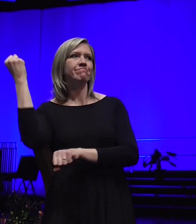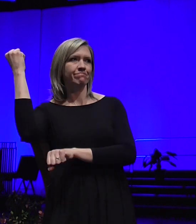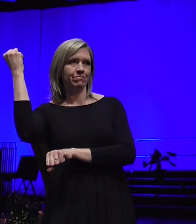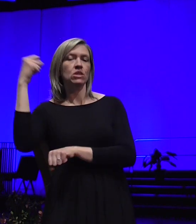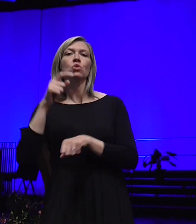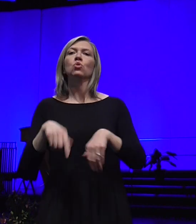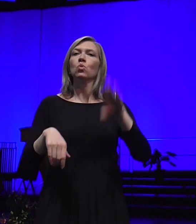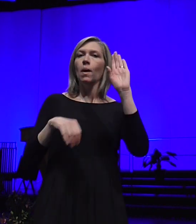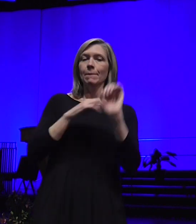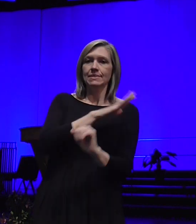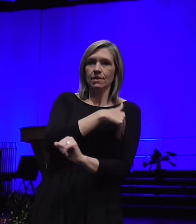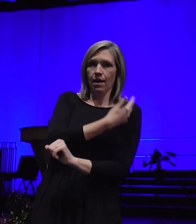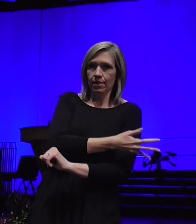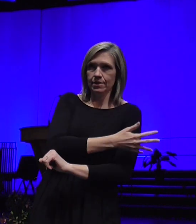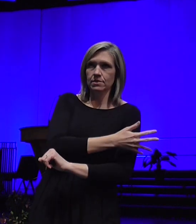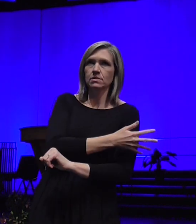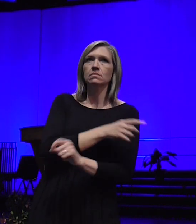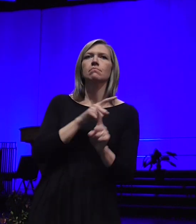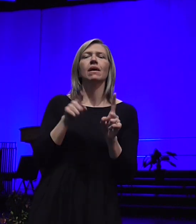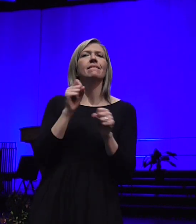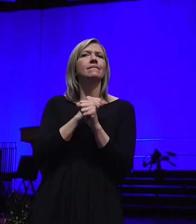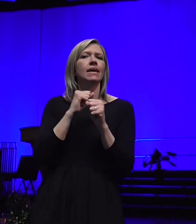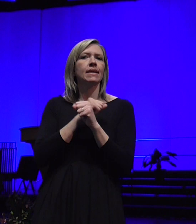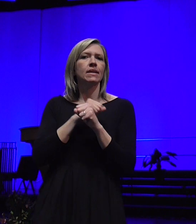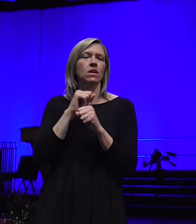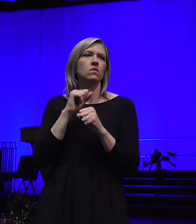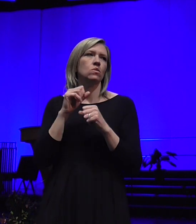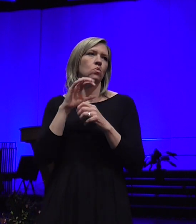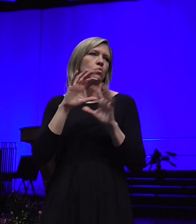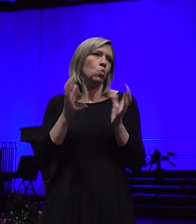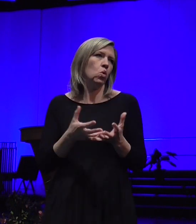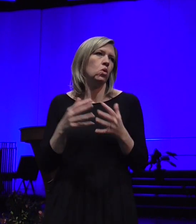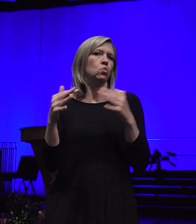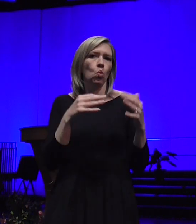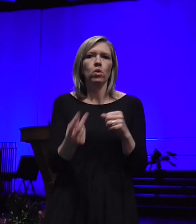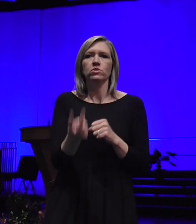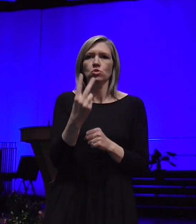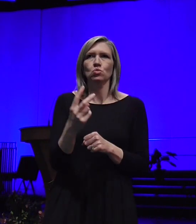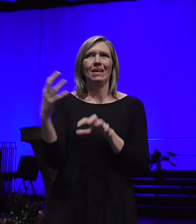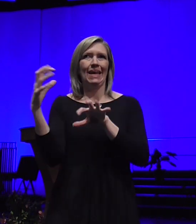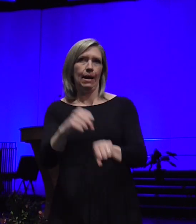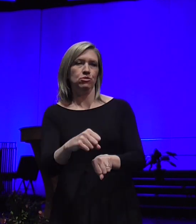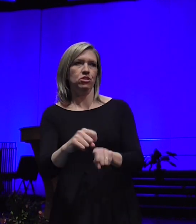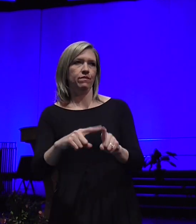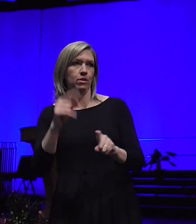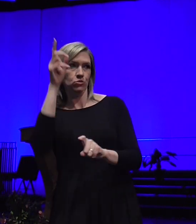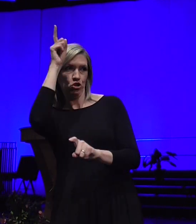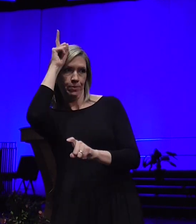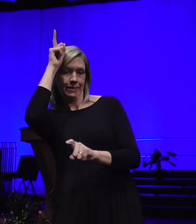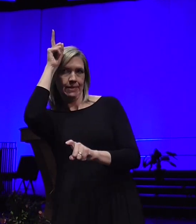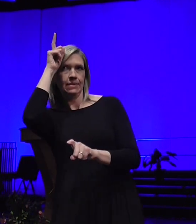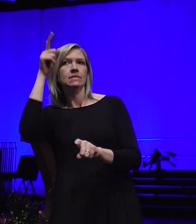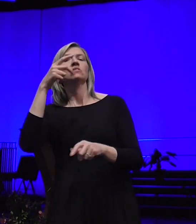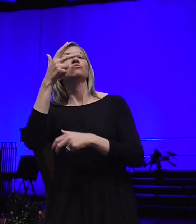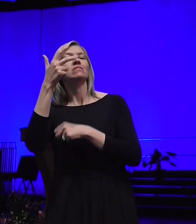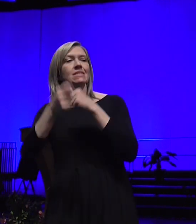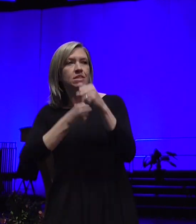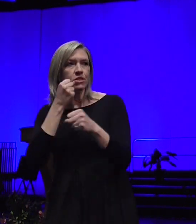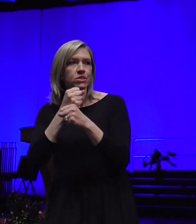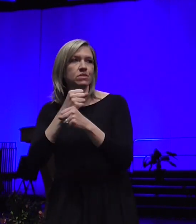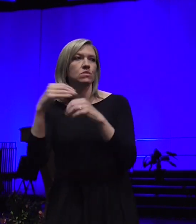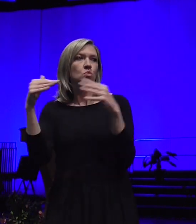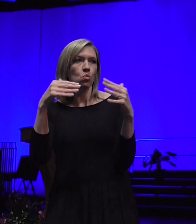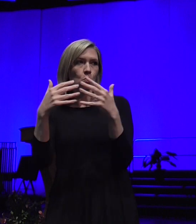up in Scotland, but he was fighting in World War II, and he was captured by the Germans, spent 3 years in prisoner of war